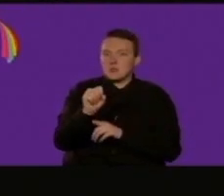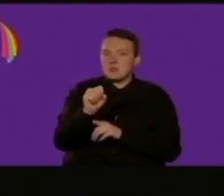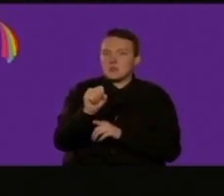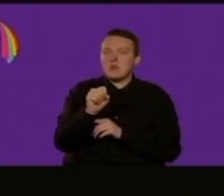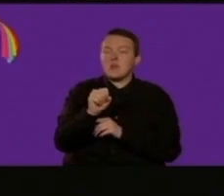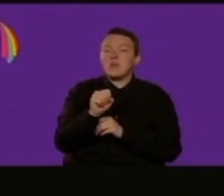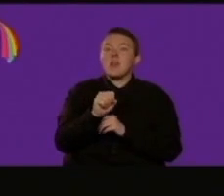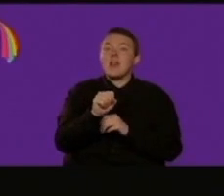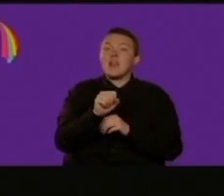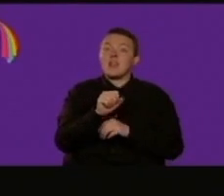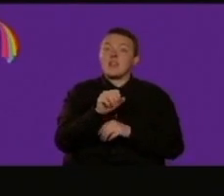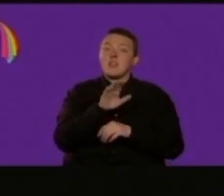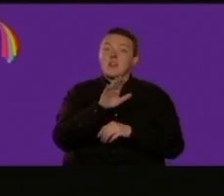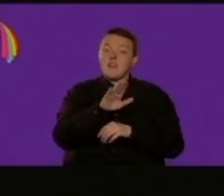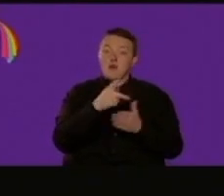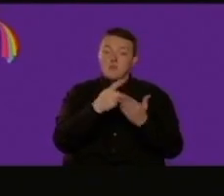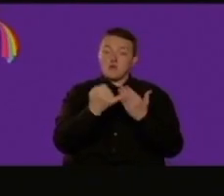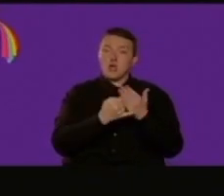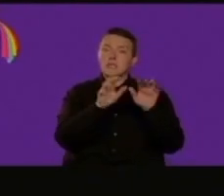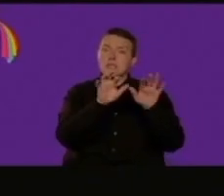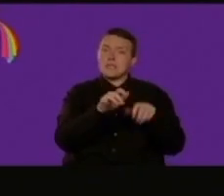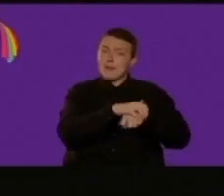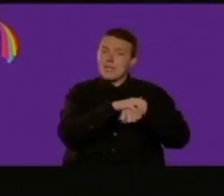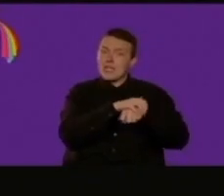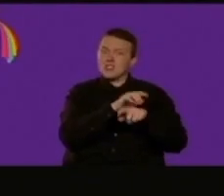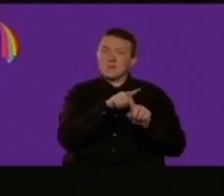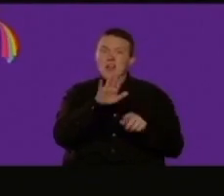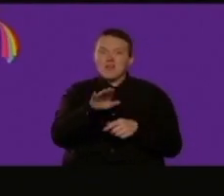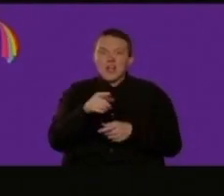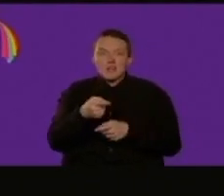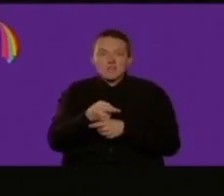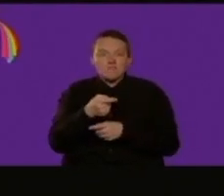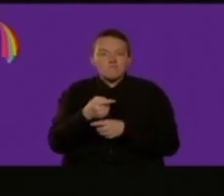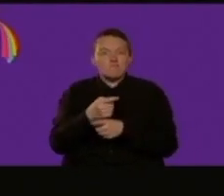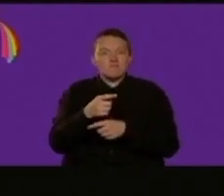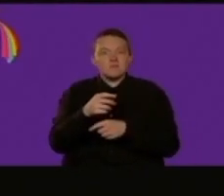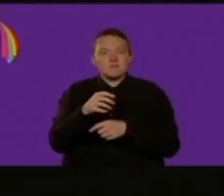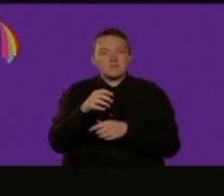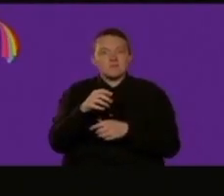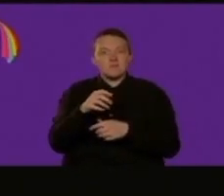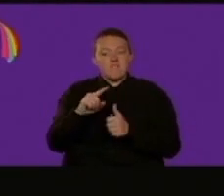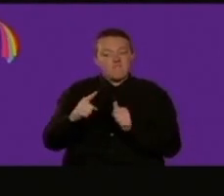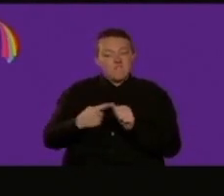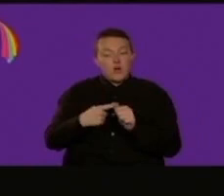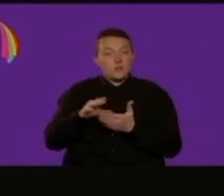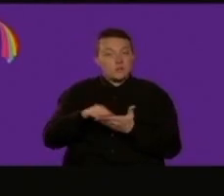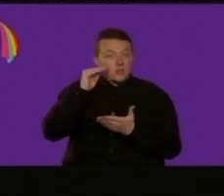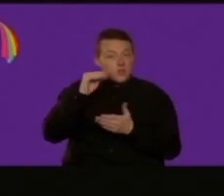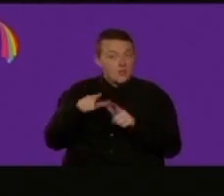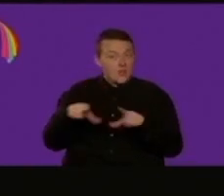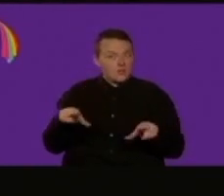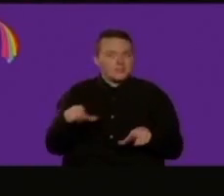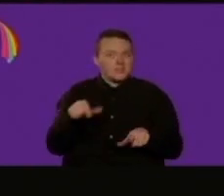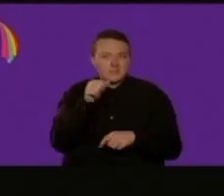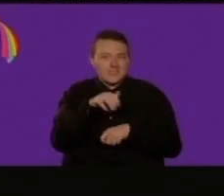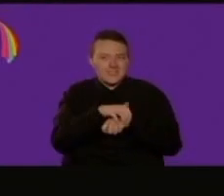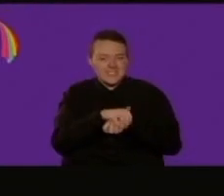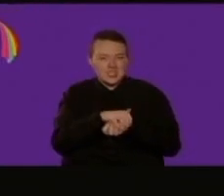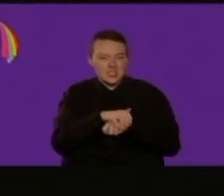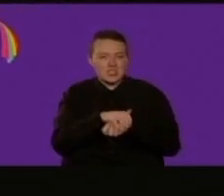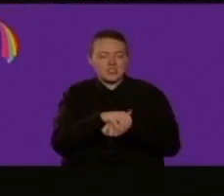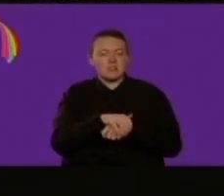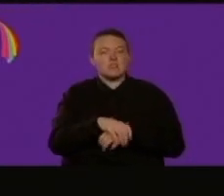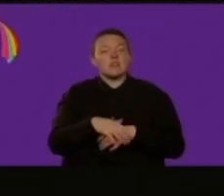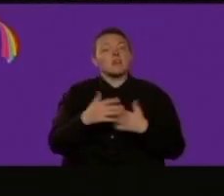all of the projects use different modes, different modalities to add to Scratch. Scratch is the platform, but you can